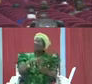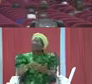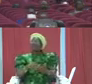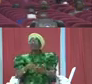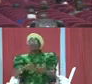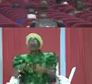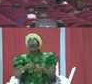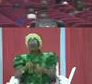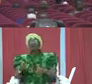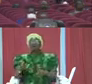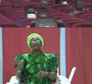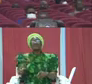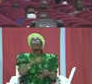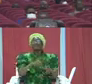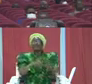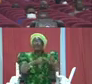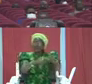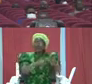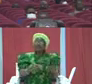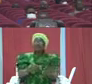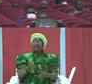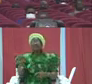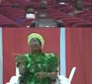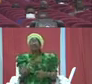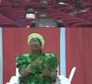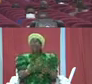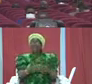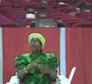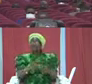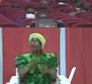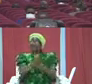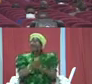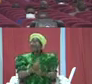stronger and stronger and stronger.